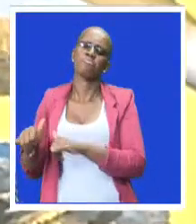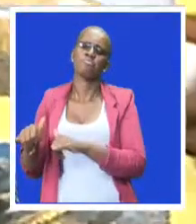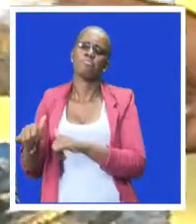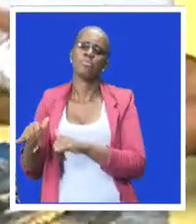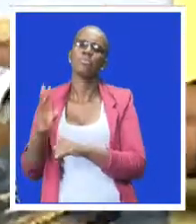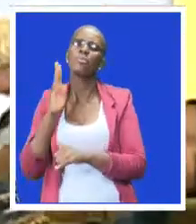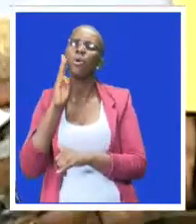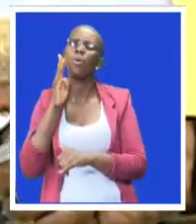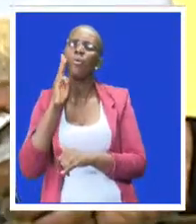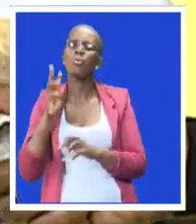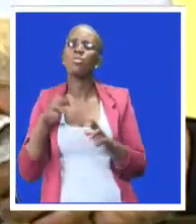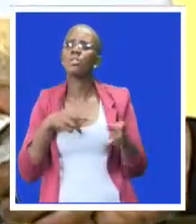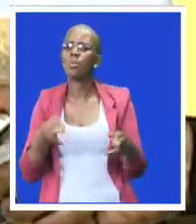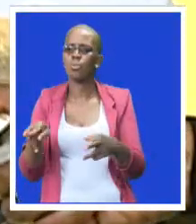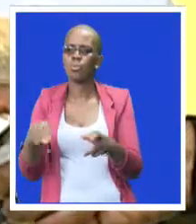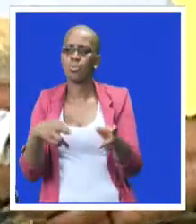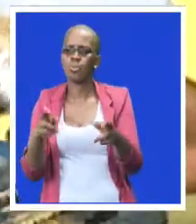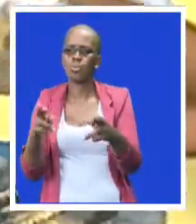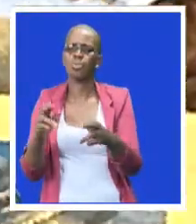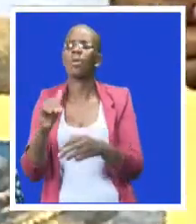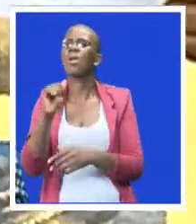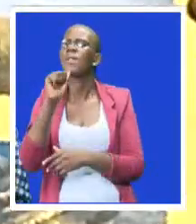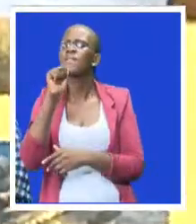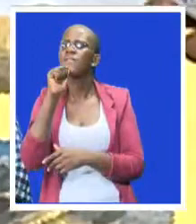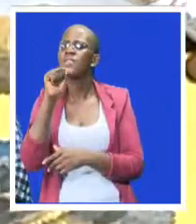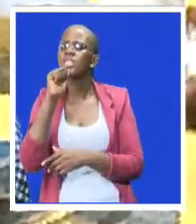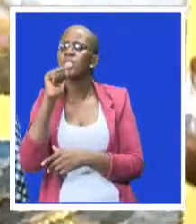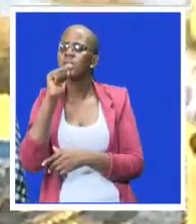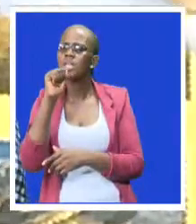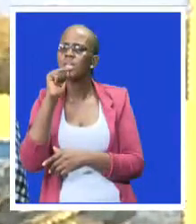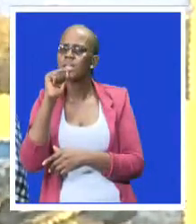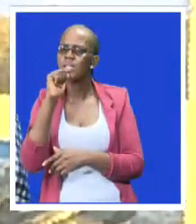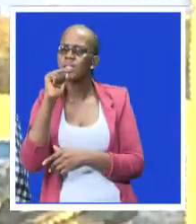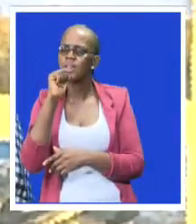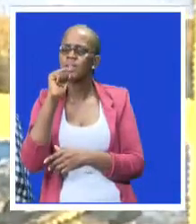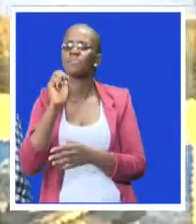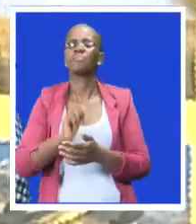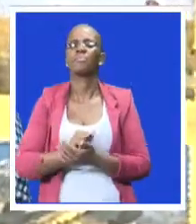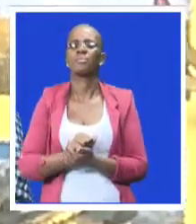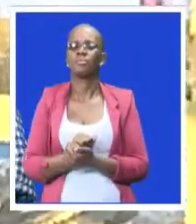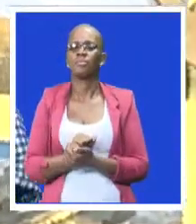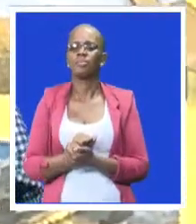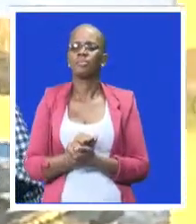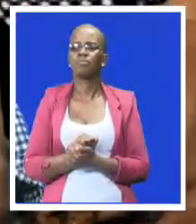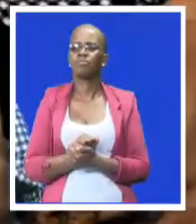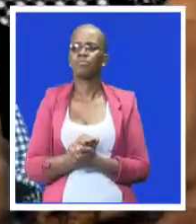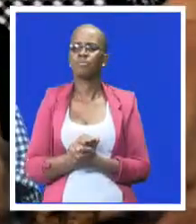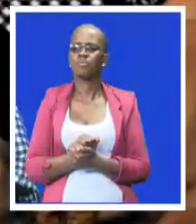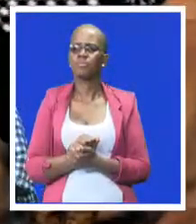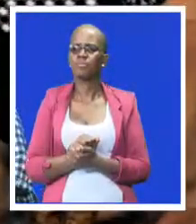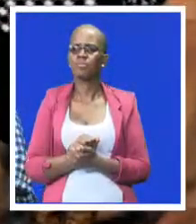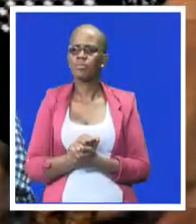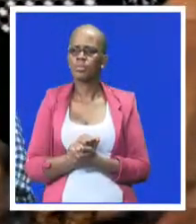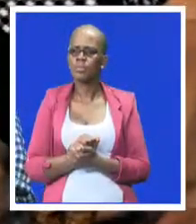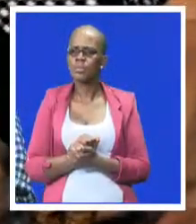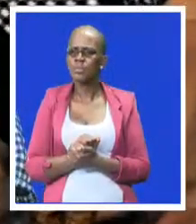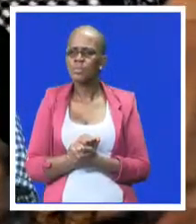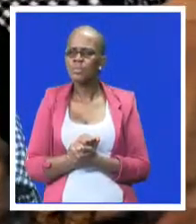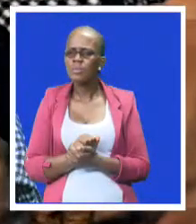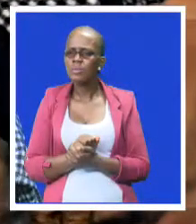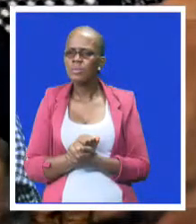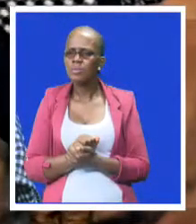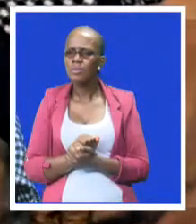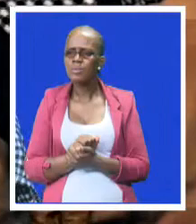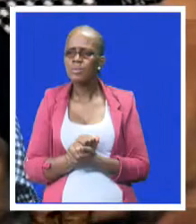animal. What do we call this animal? A fish. Very good. And then here's another one. What do we call